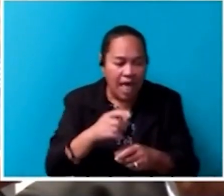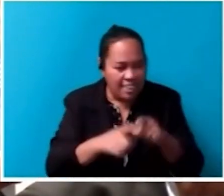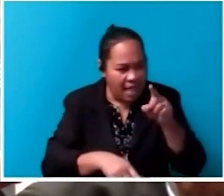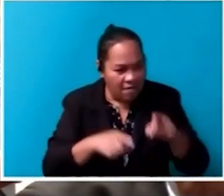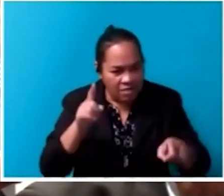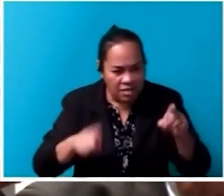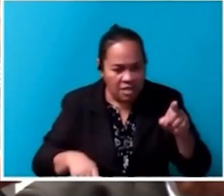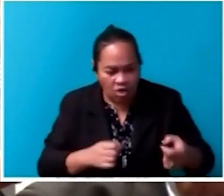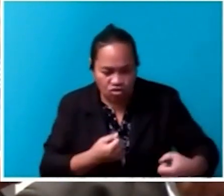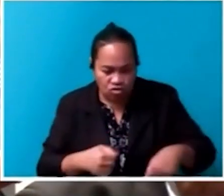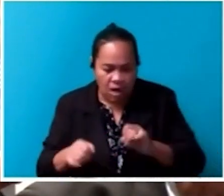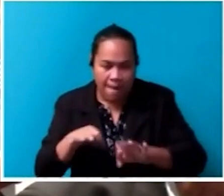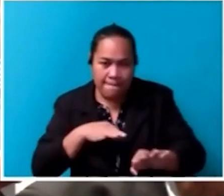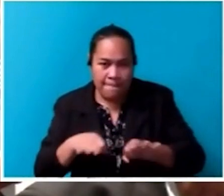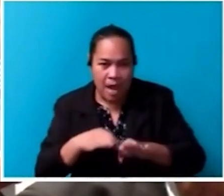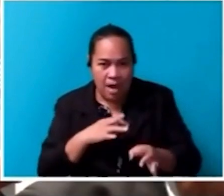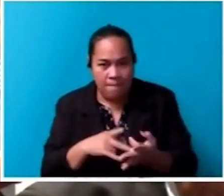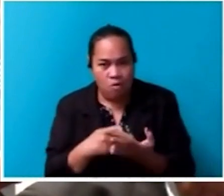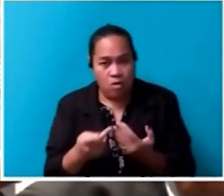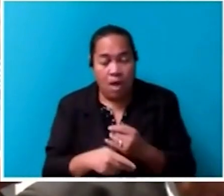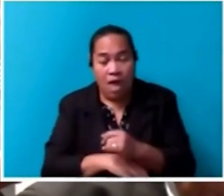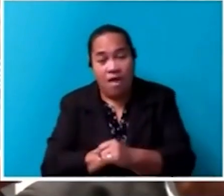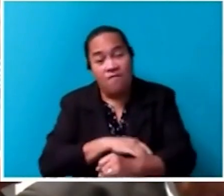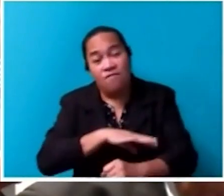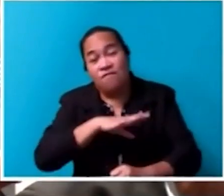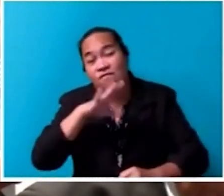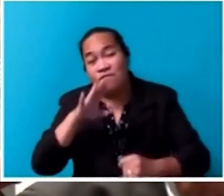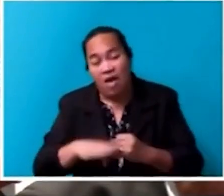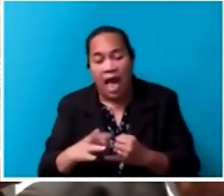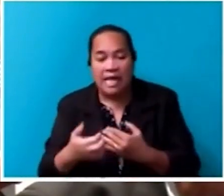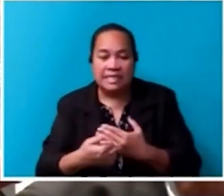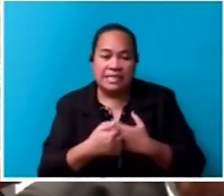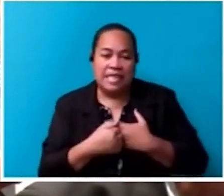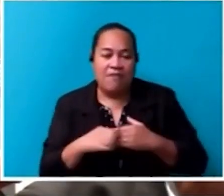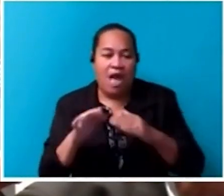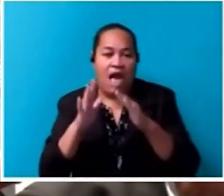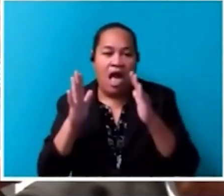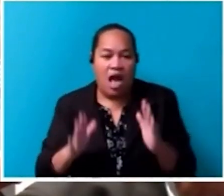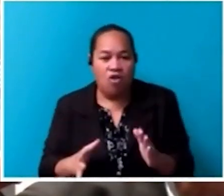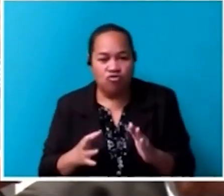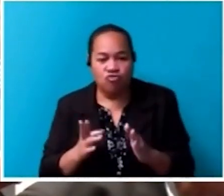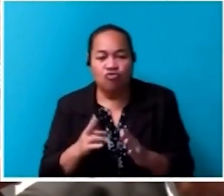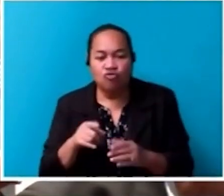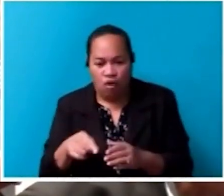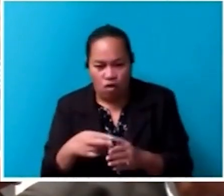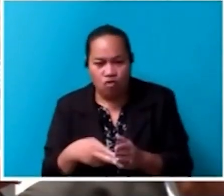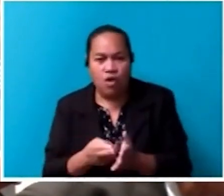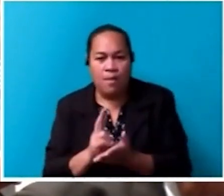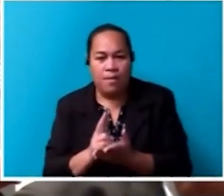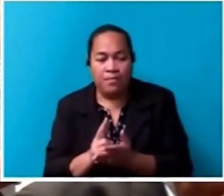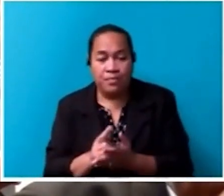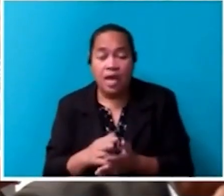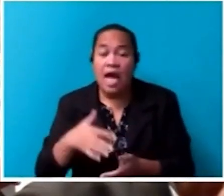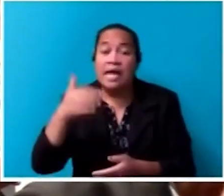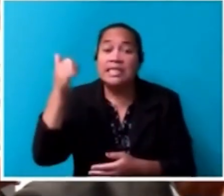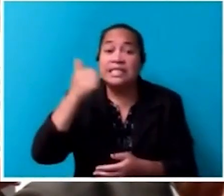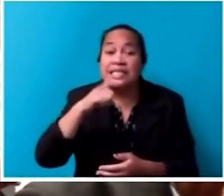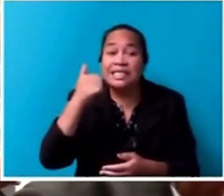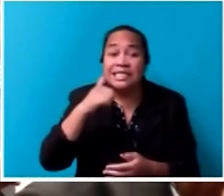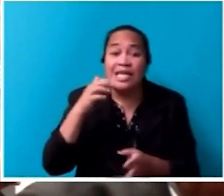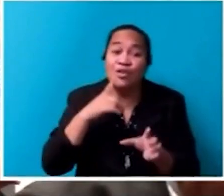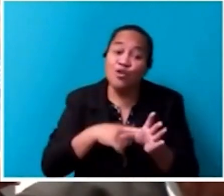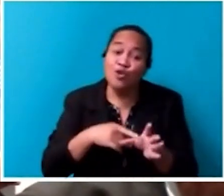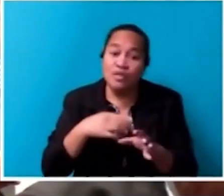strategic planning program, and finally, a safe house rehabilitation. 16 youths have been reintegrated